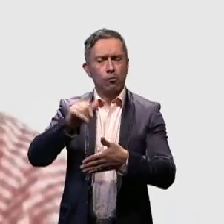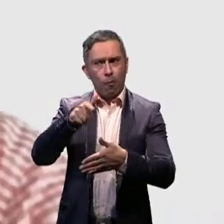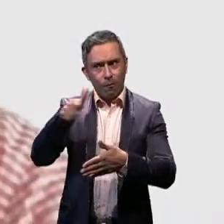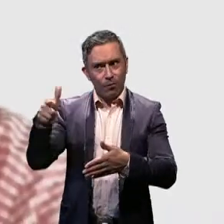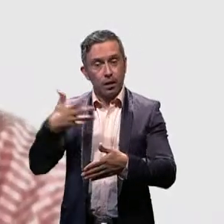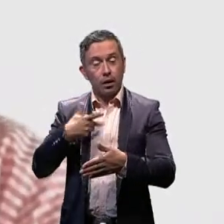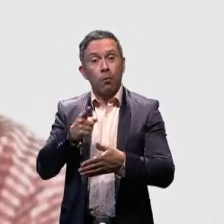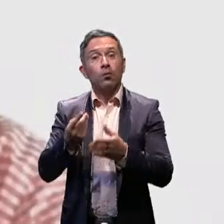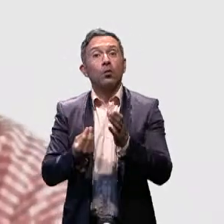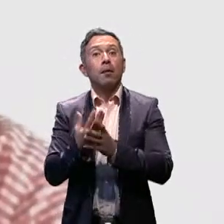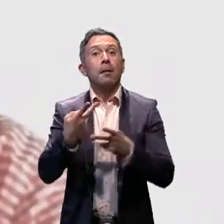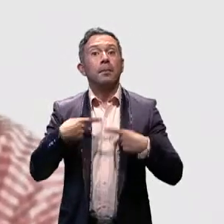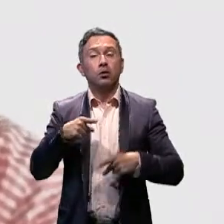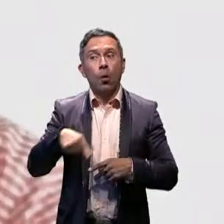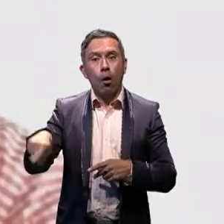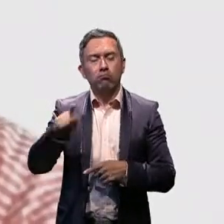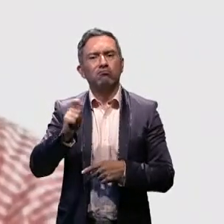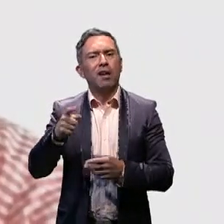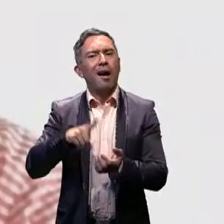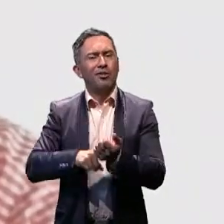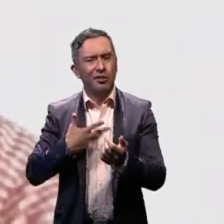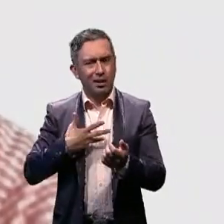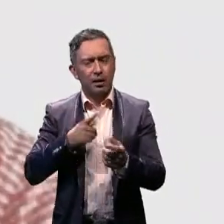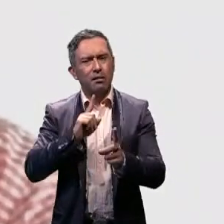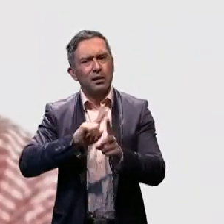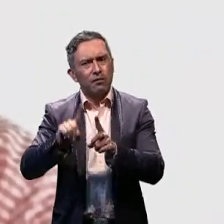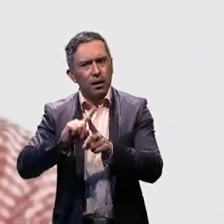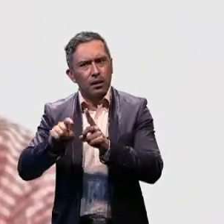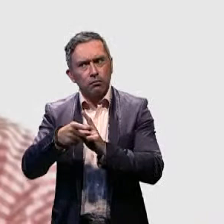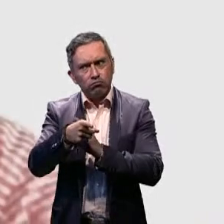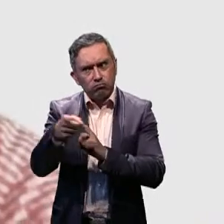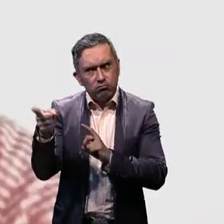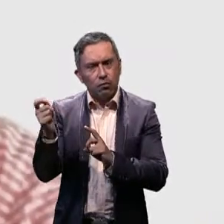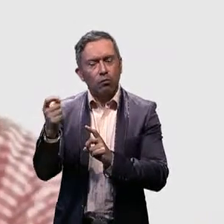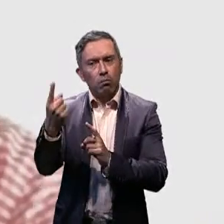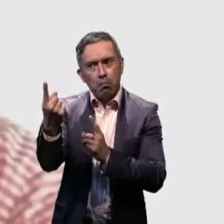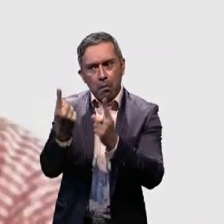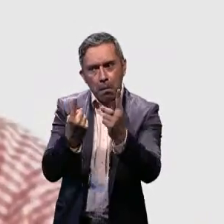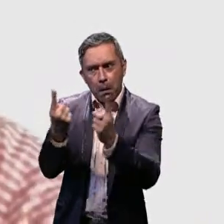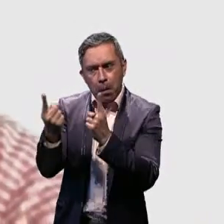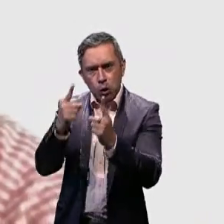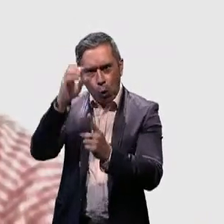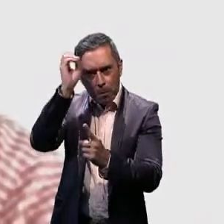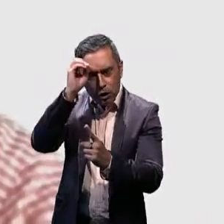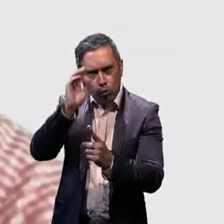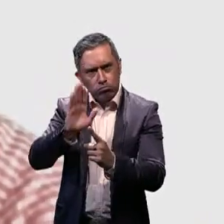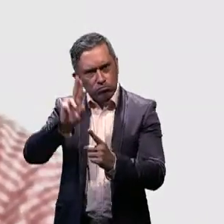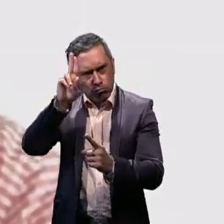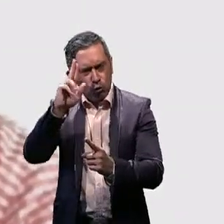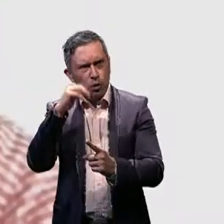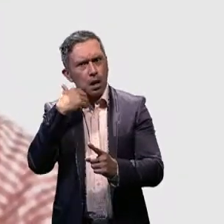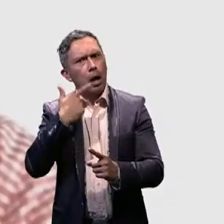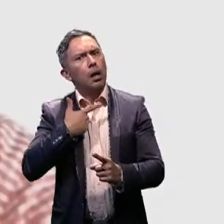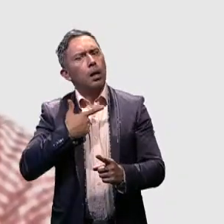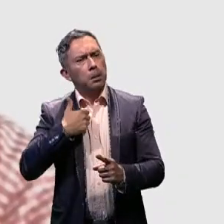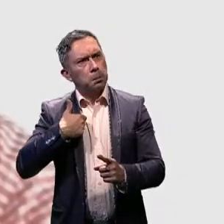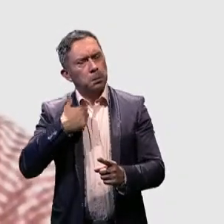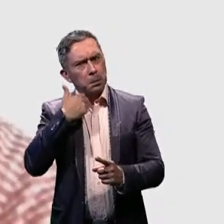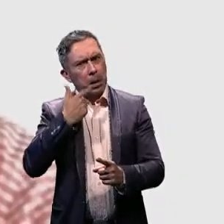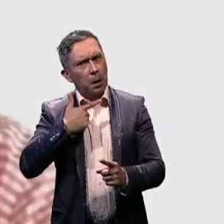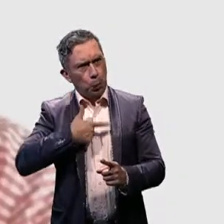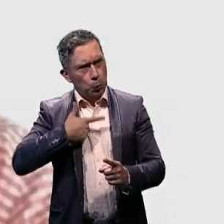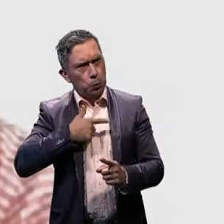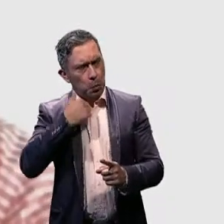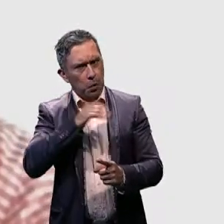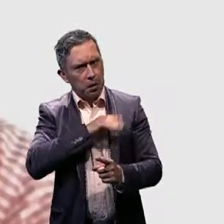many countries of Latin America, and that new society has a huge array of stakeholders that have a voice,